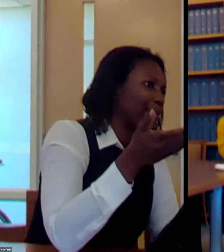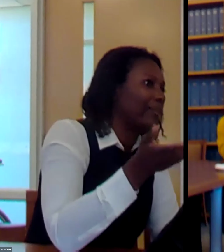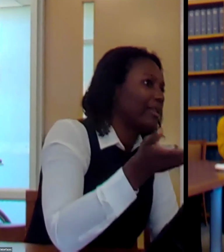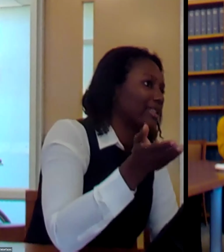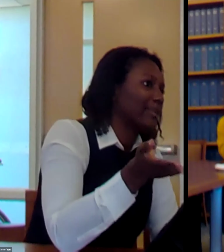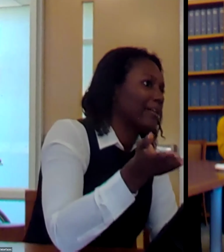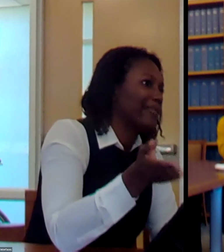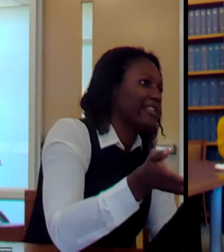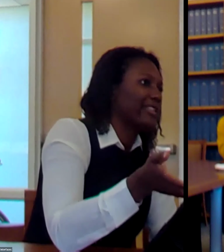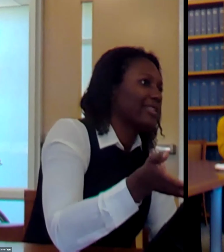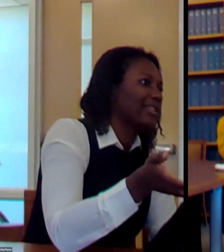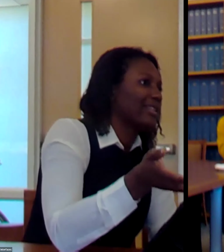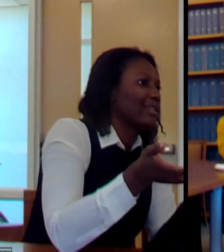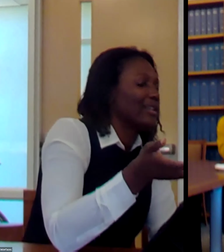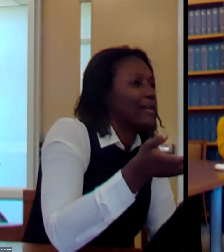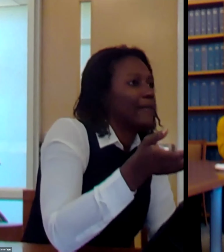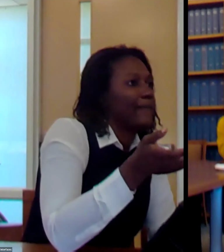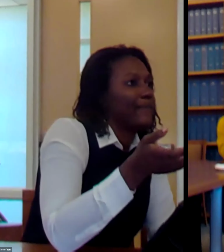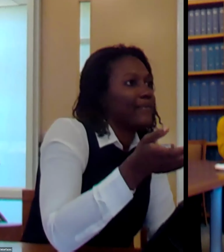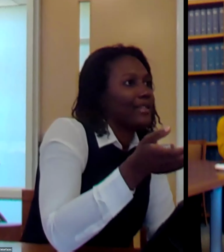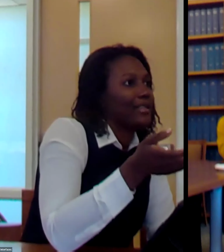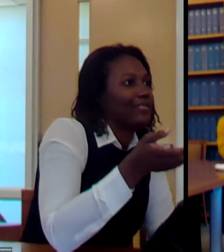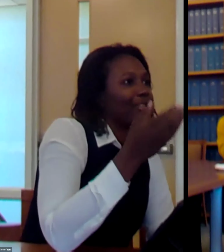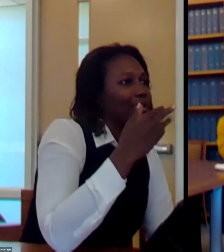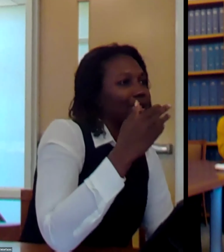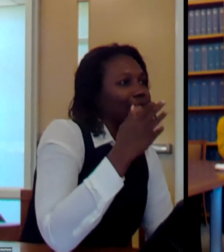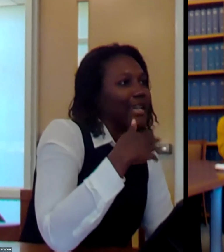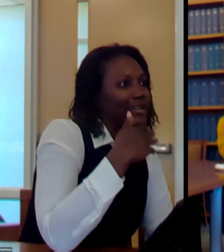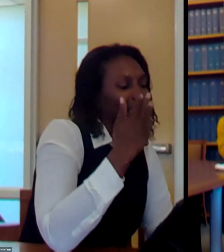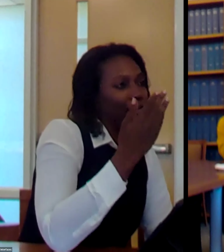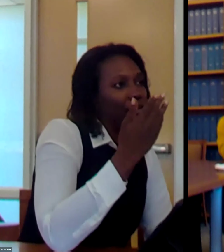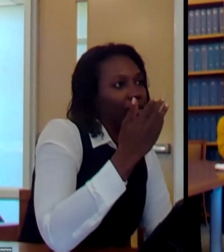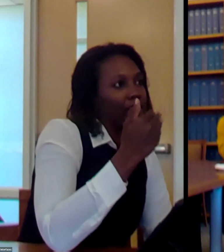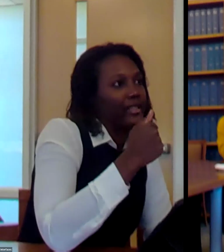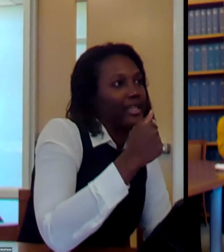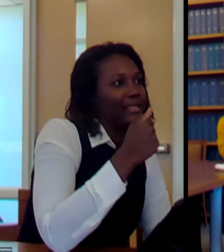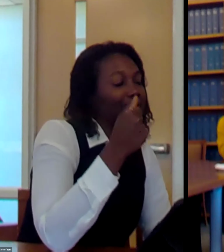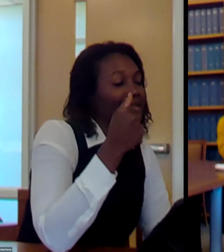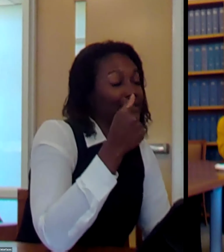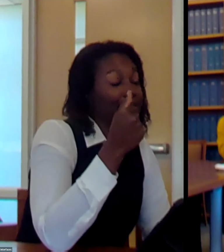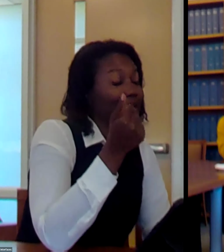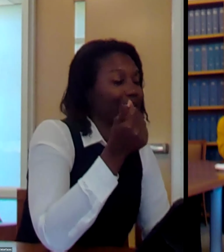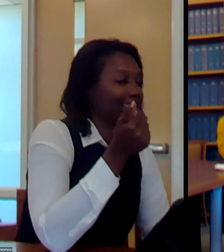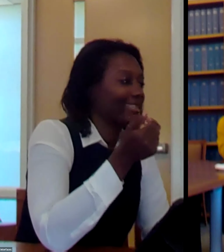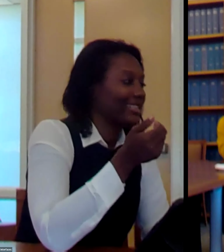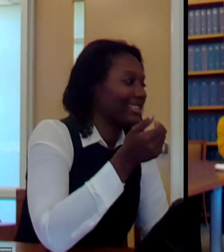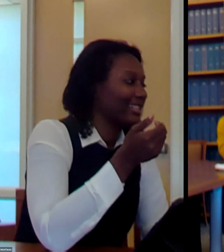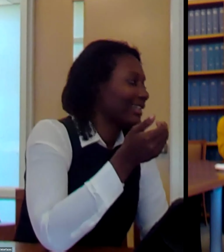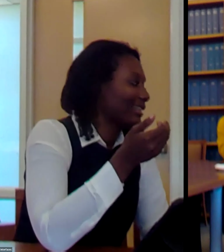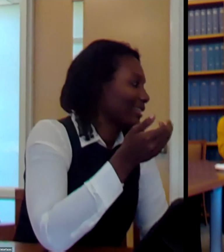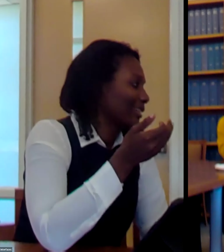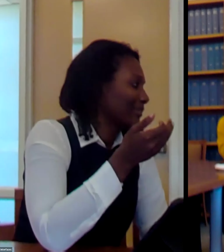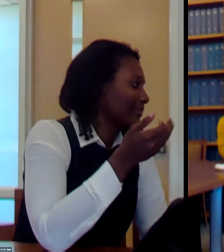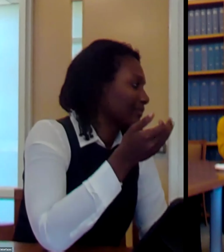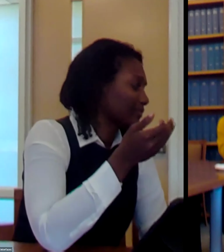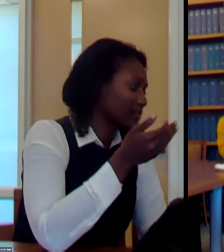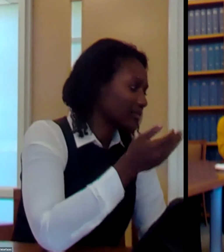get it published somehow first. For it to like count as more. I mean, so for instance, like,